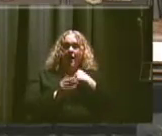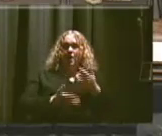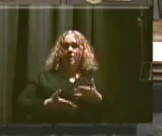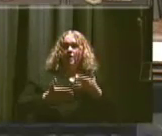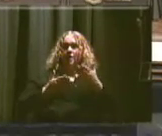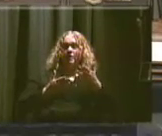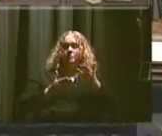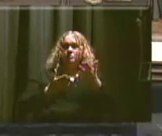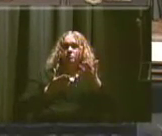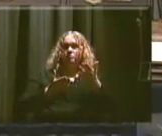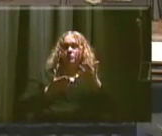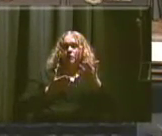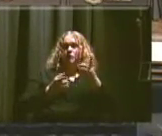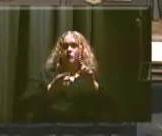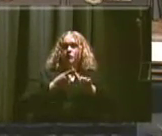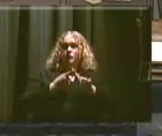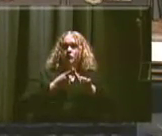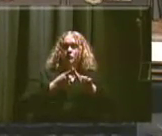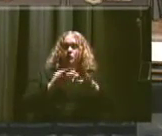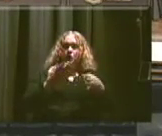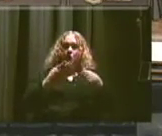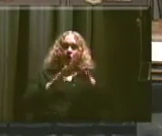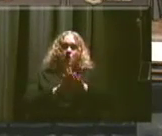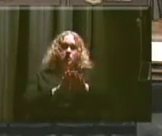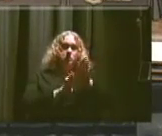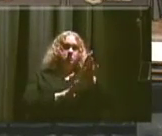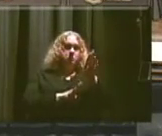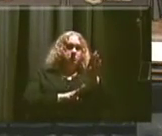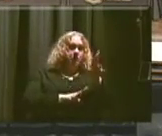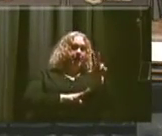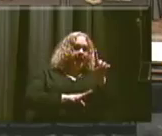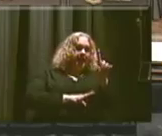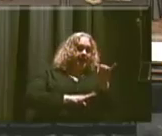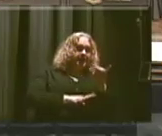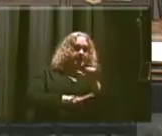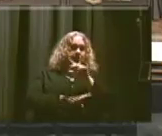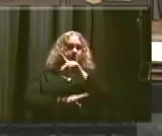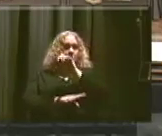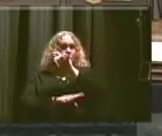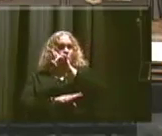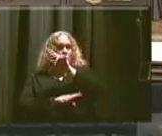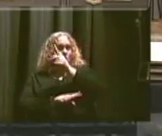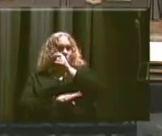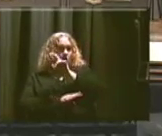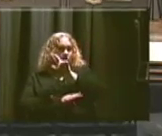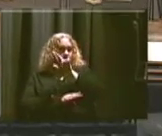a motion to adjourn. Mr. Brady, Ms. Porter, seconds. All in favor?